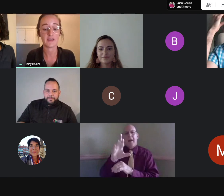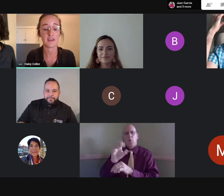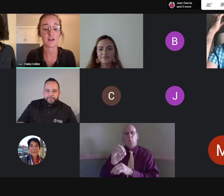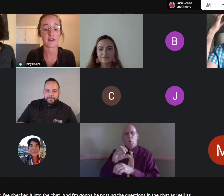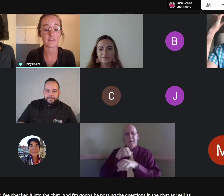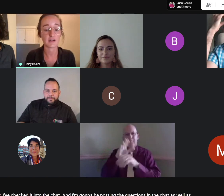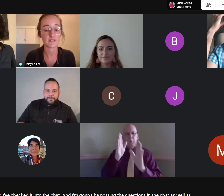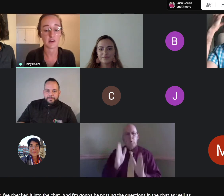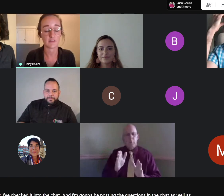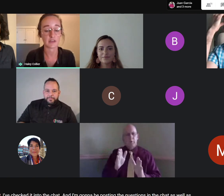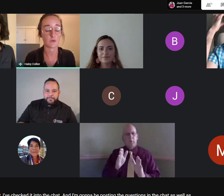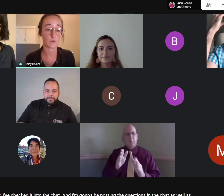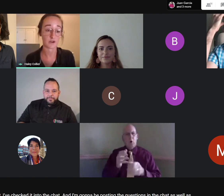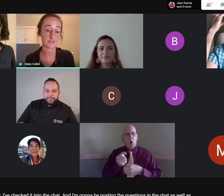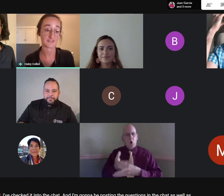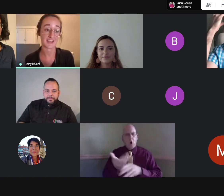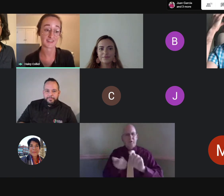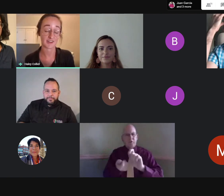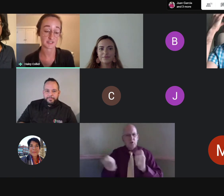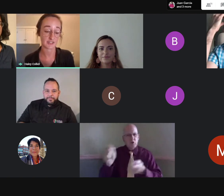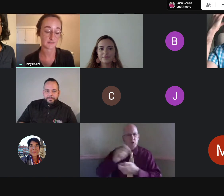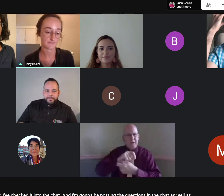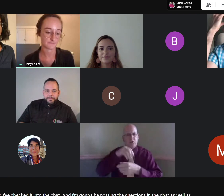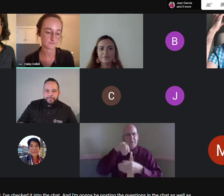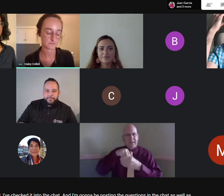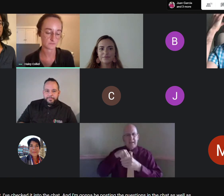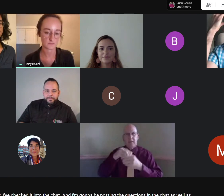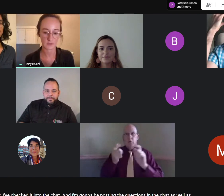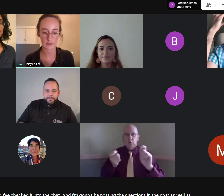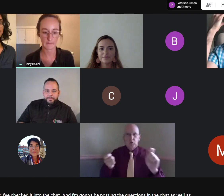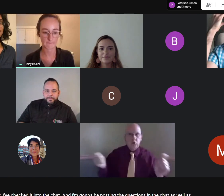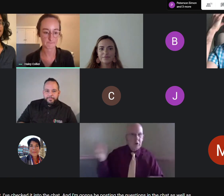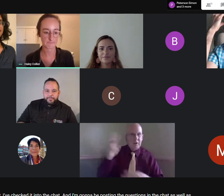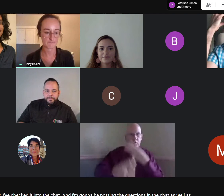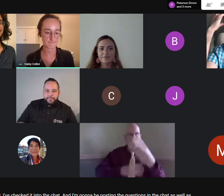change in our ever-evolving world of technology?